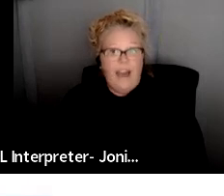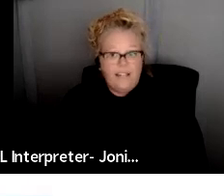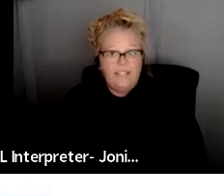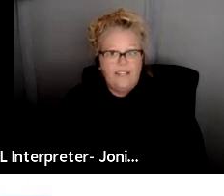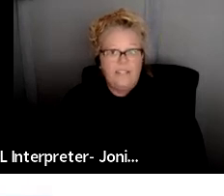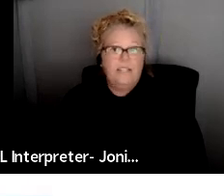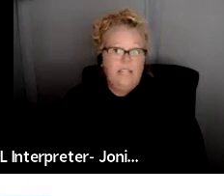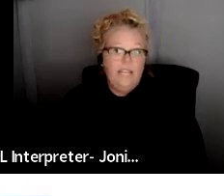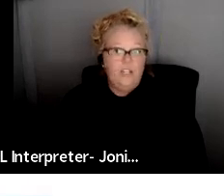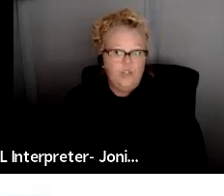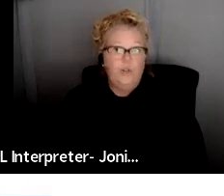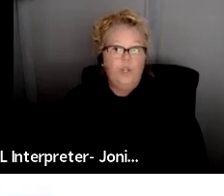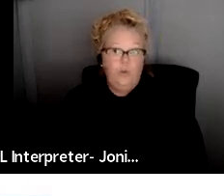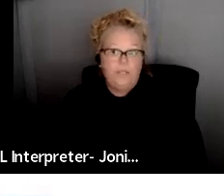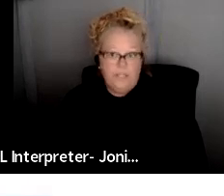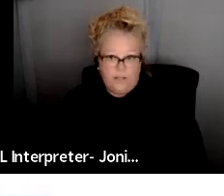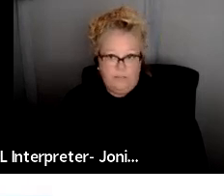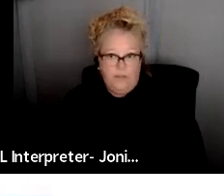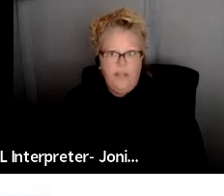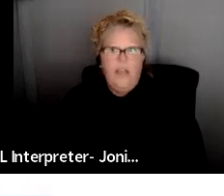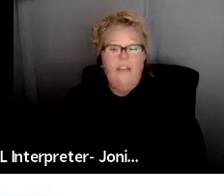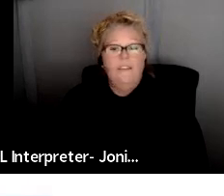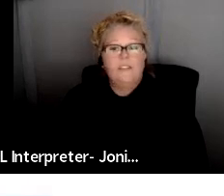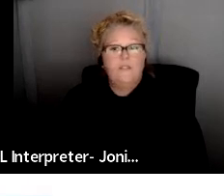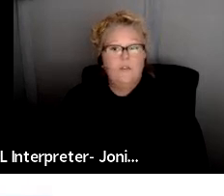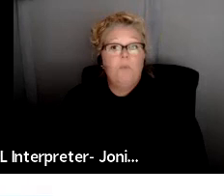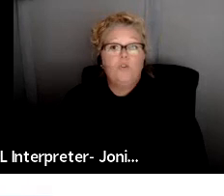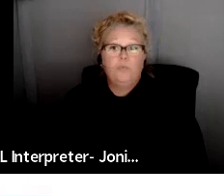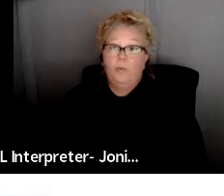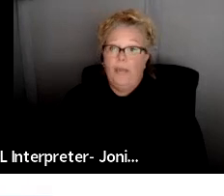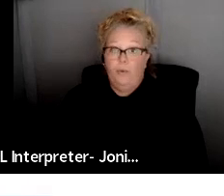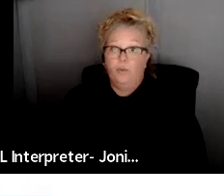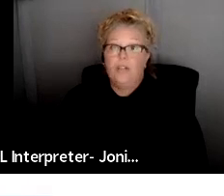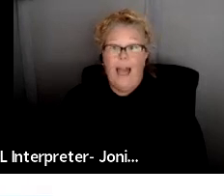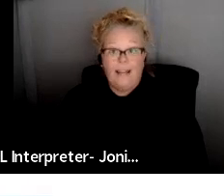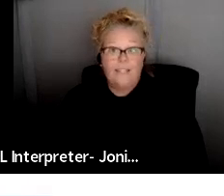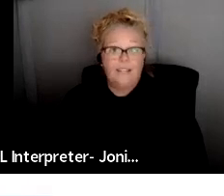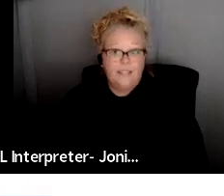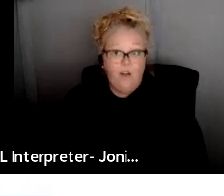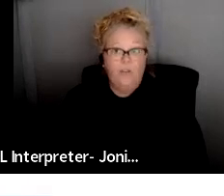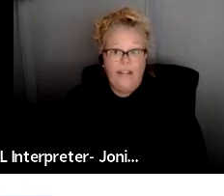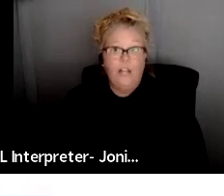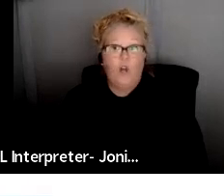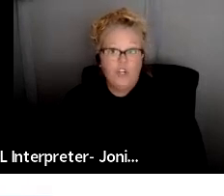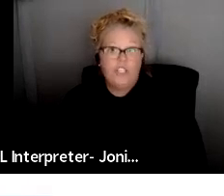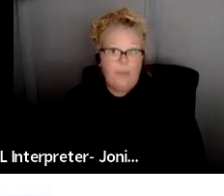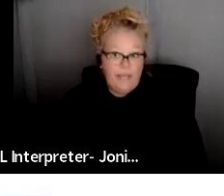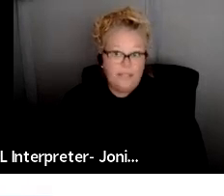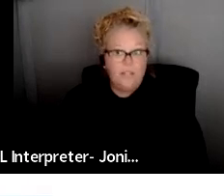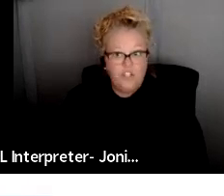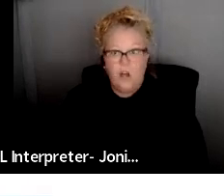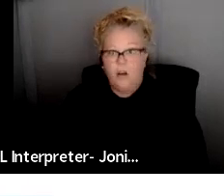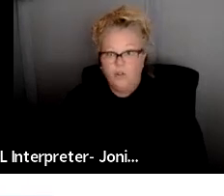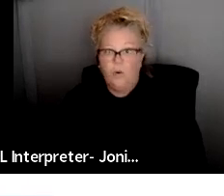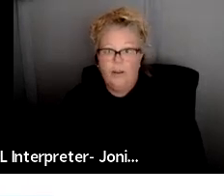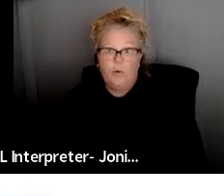have access to link into the loop system. And this is for multiple people to access sound in a large space,